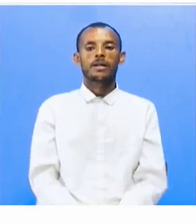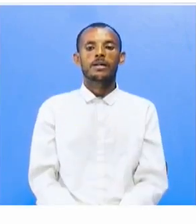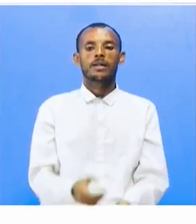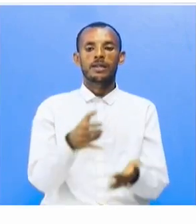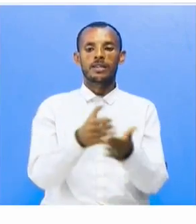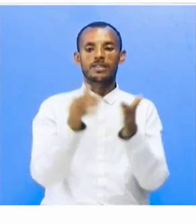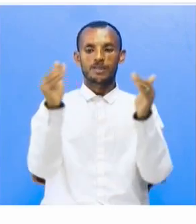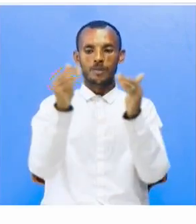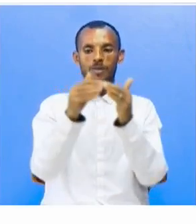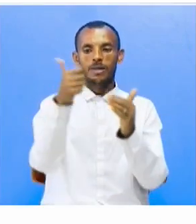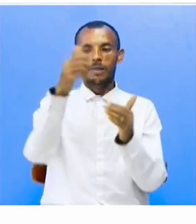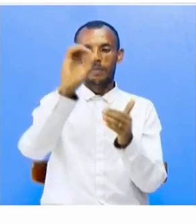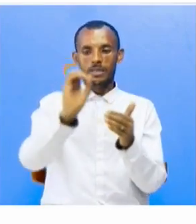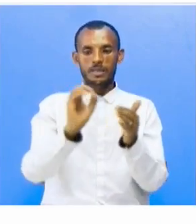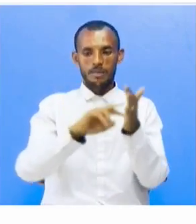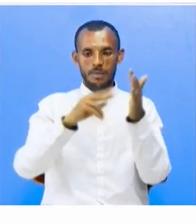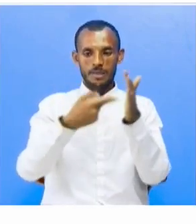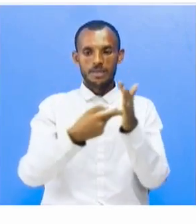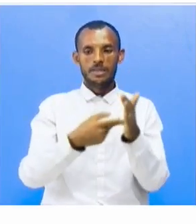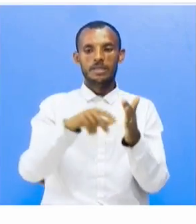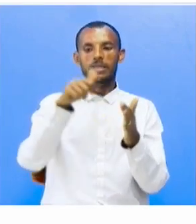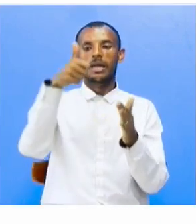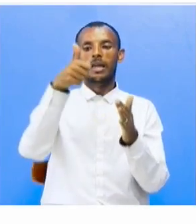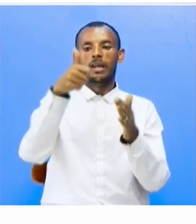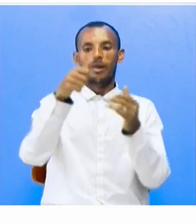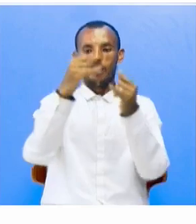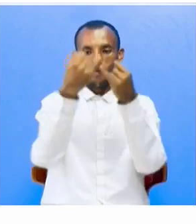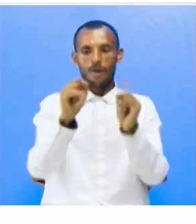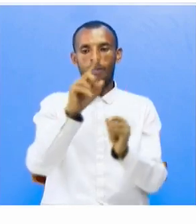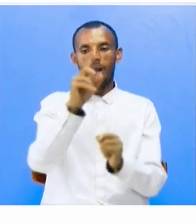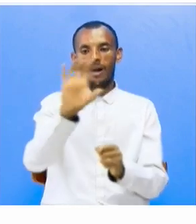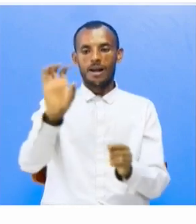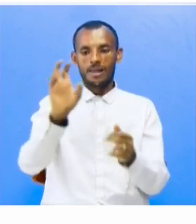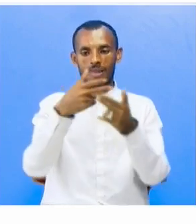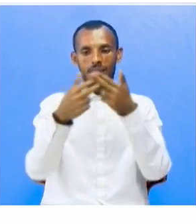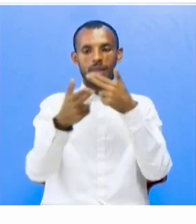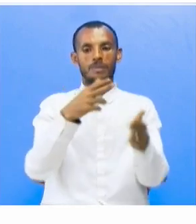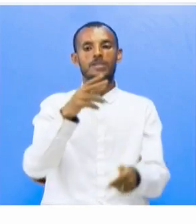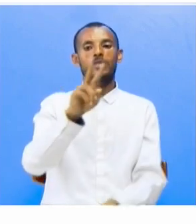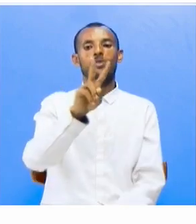is 10% means 10 over 100 times 2,000.